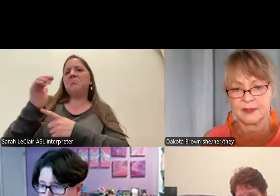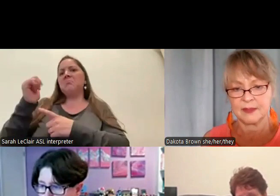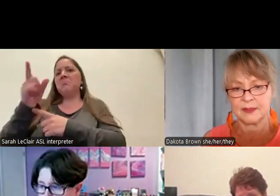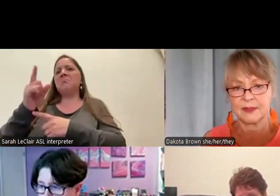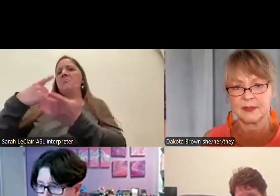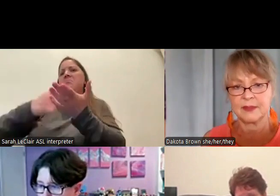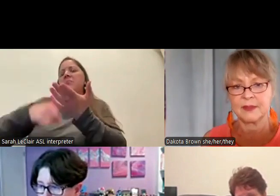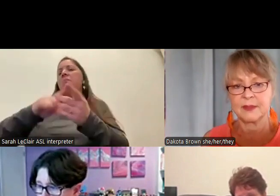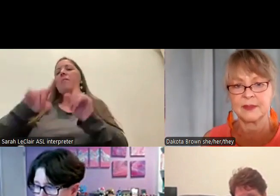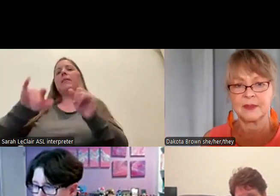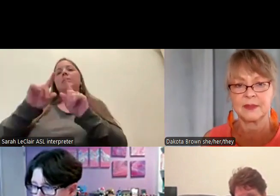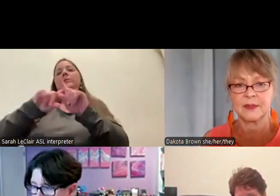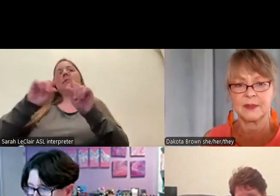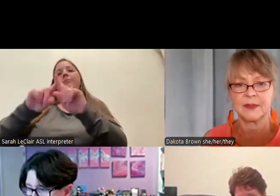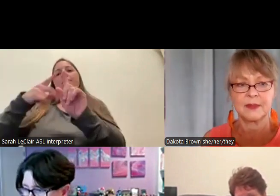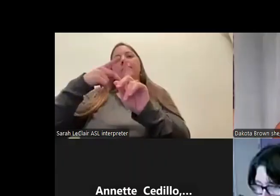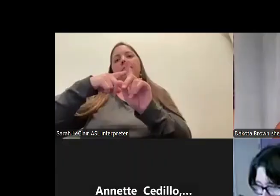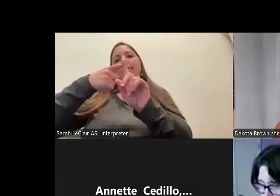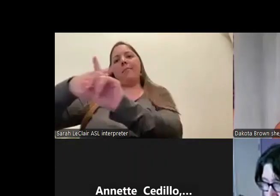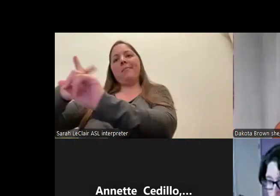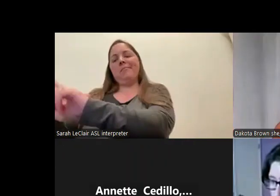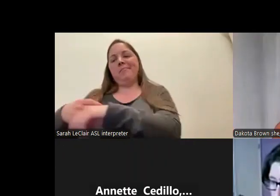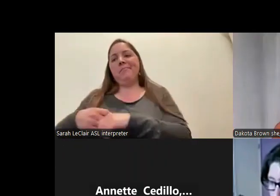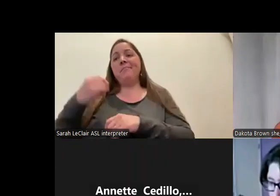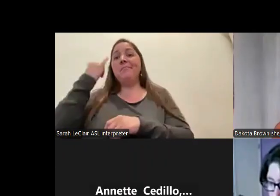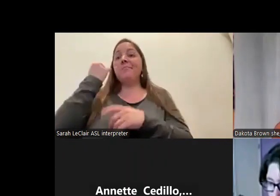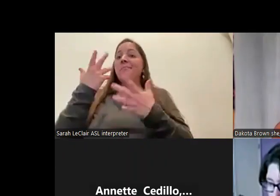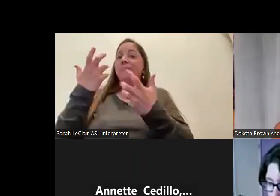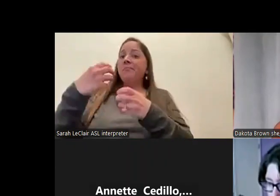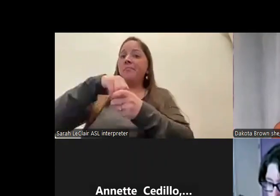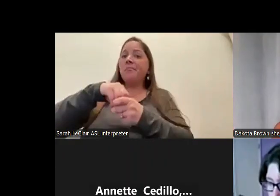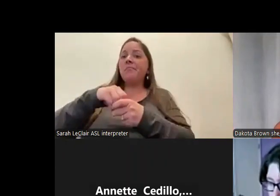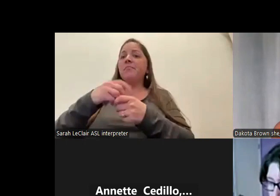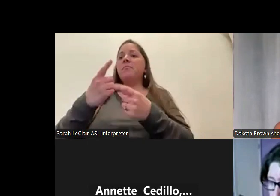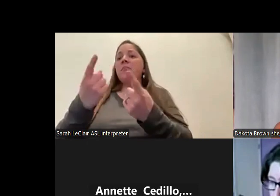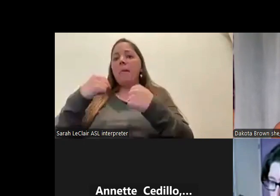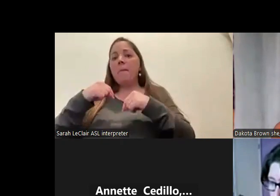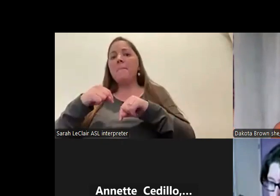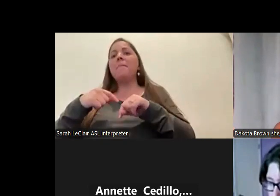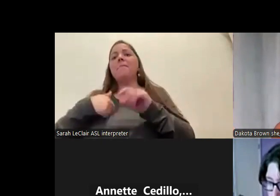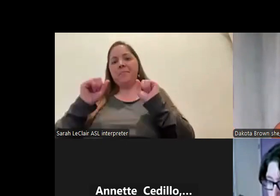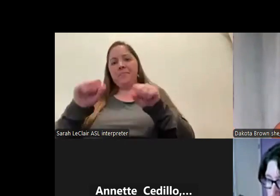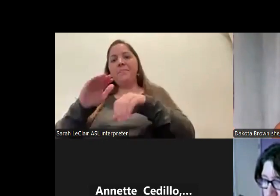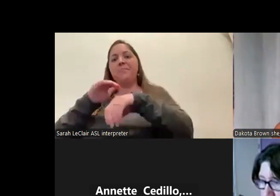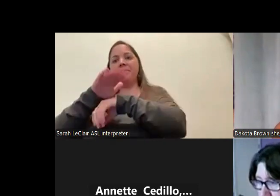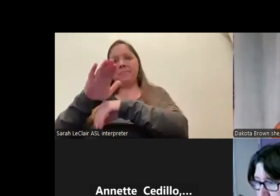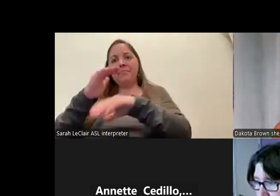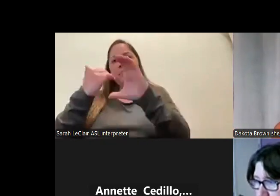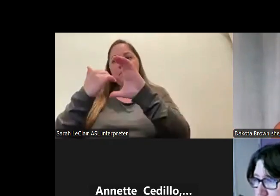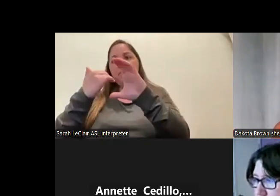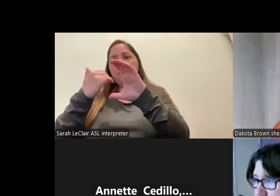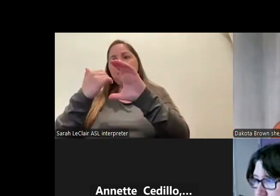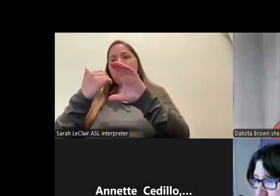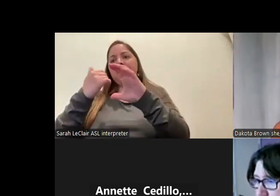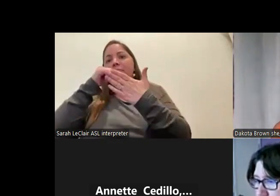different organization. So if you're interested in getting that information, I can make sure that that gets sent out to all of you. And we're